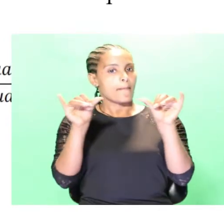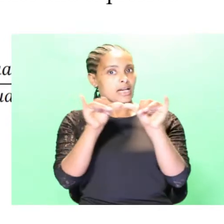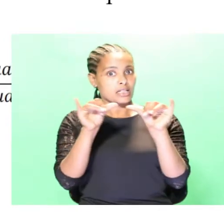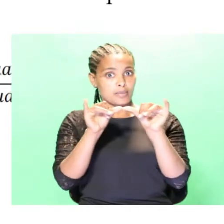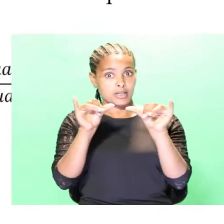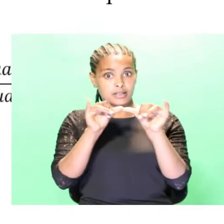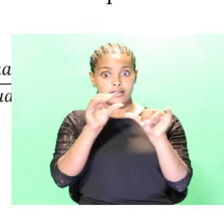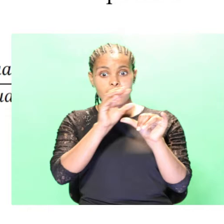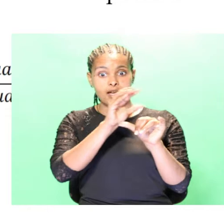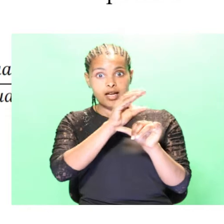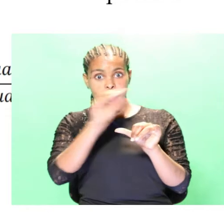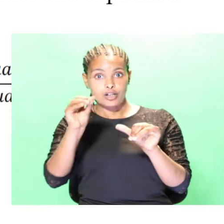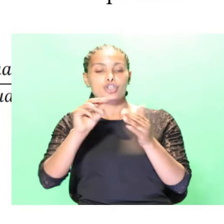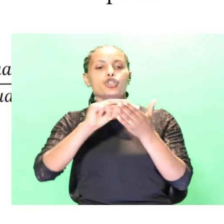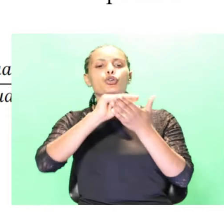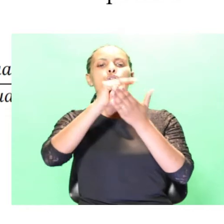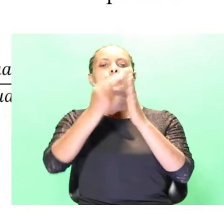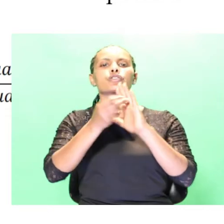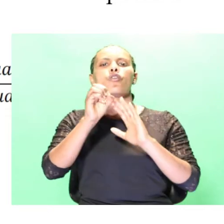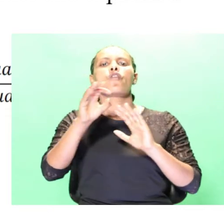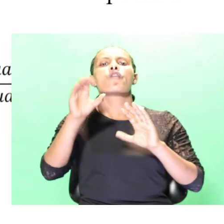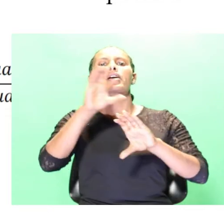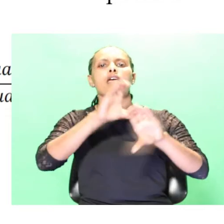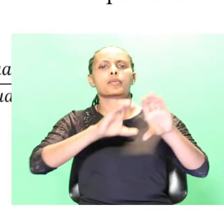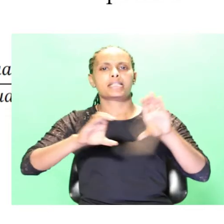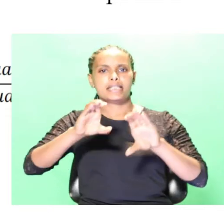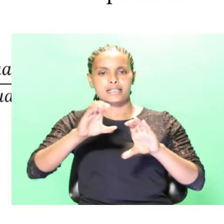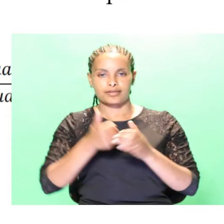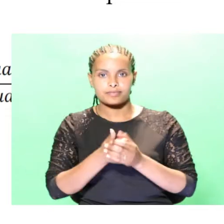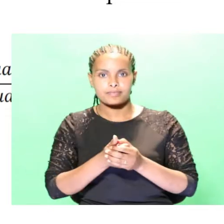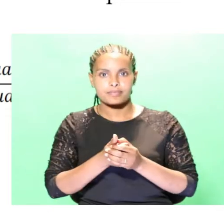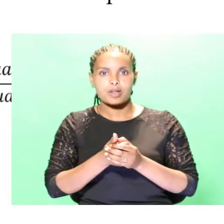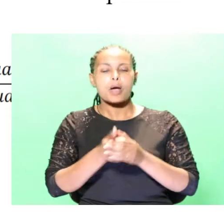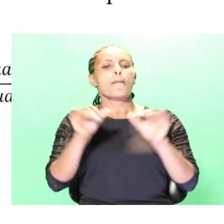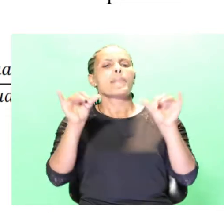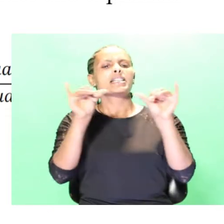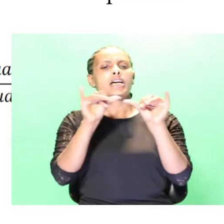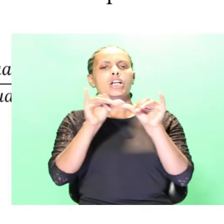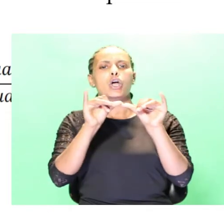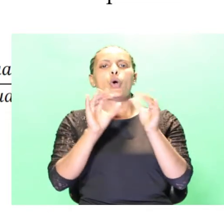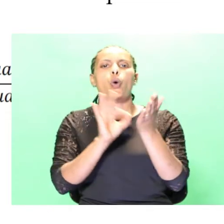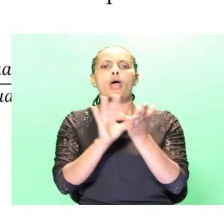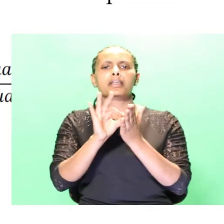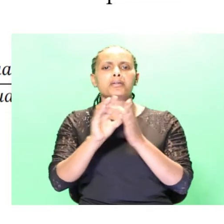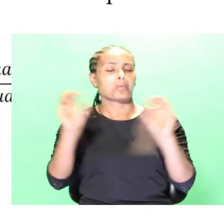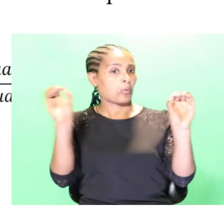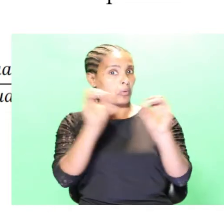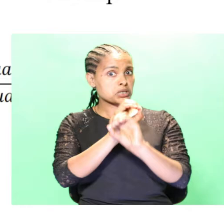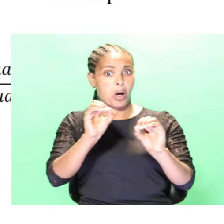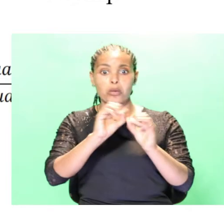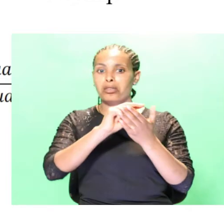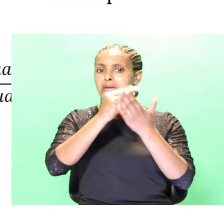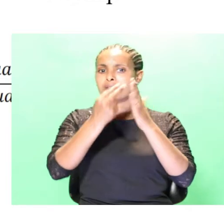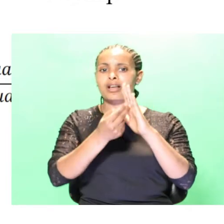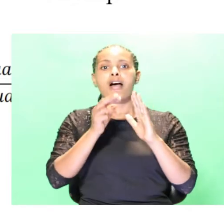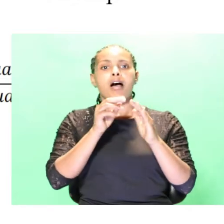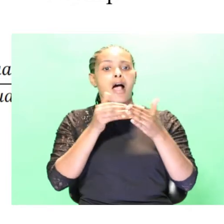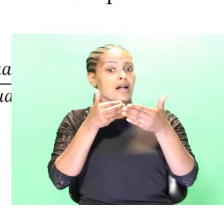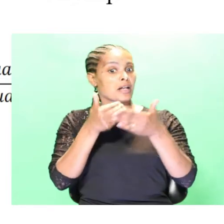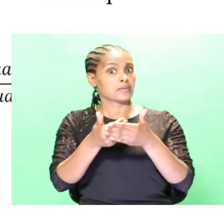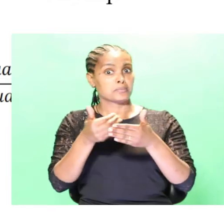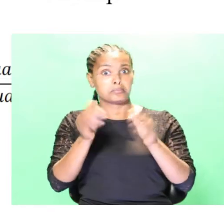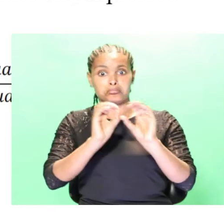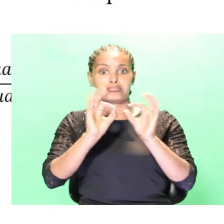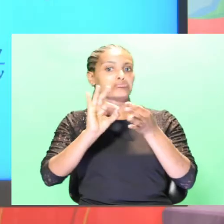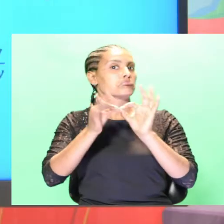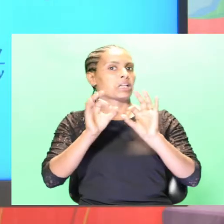Measurements and units in chemistry. Measured quantities without units attached to it